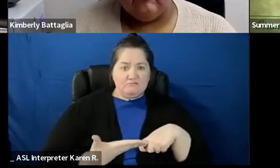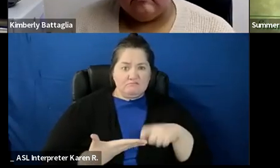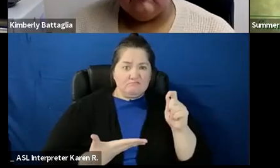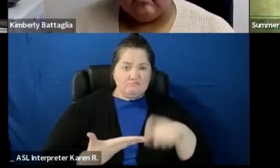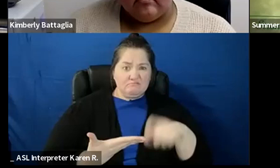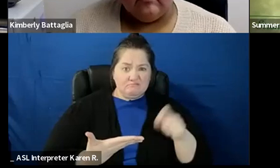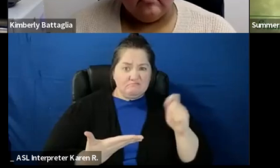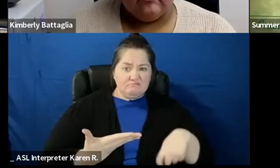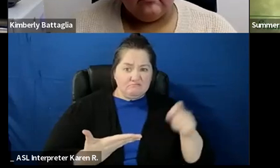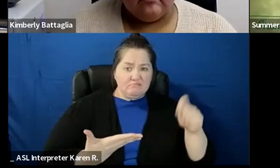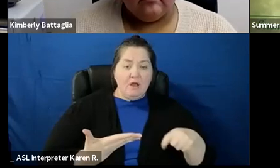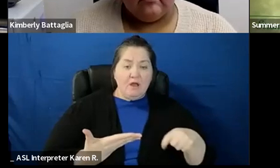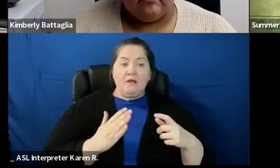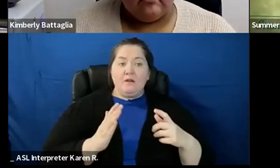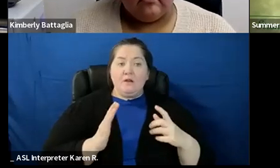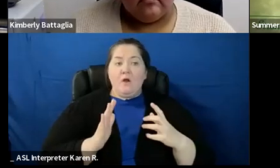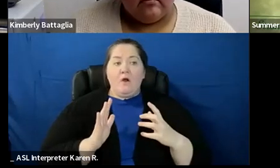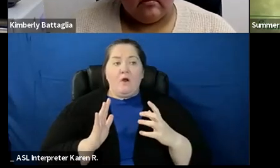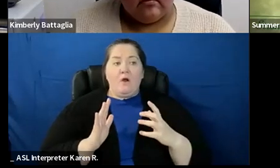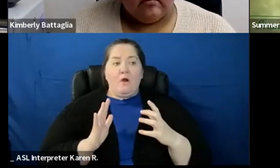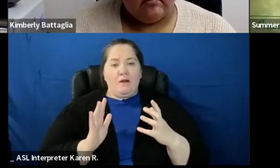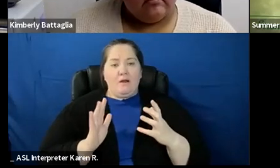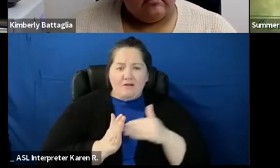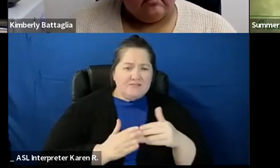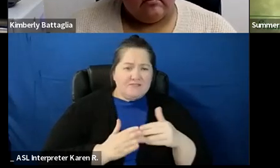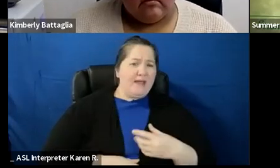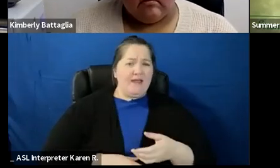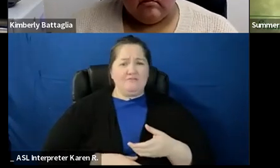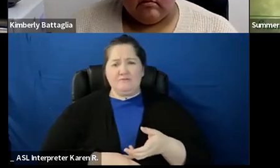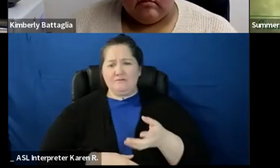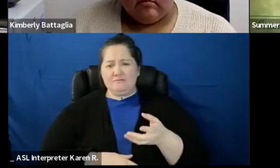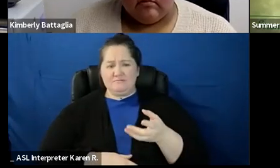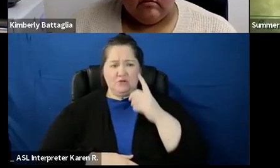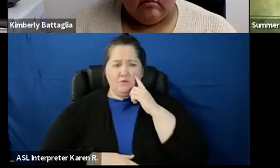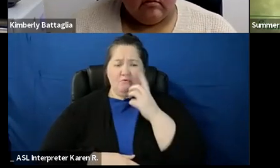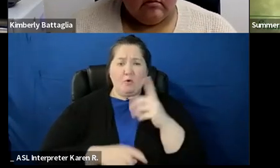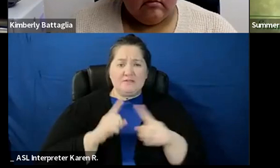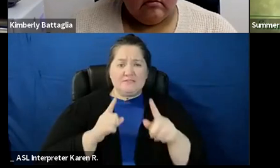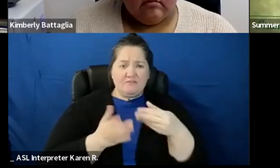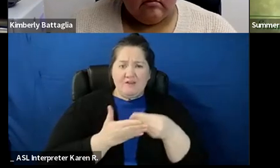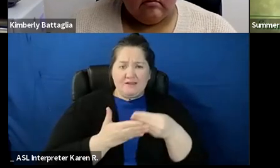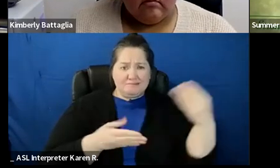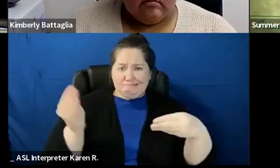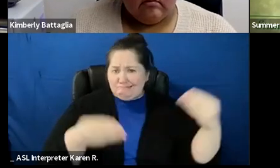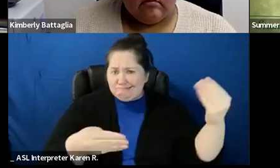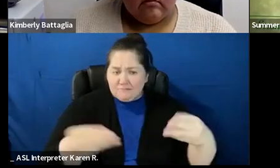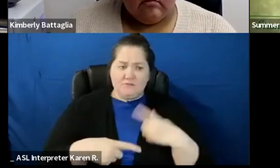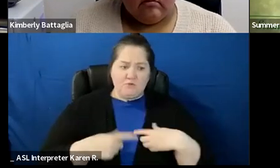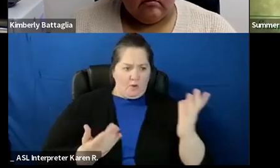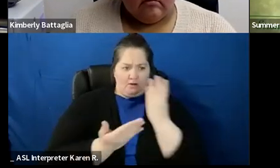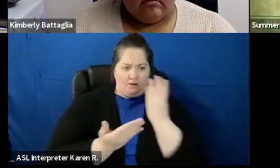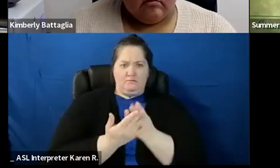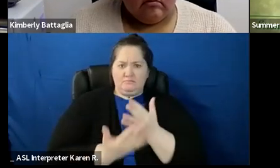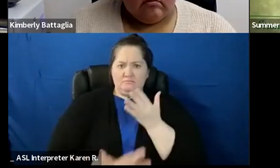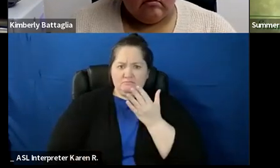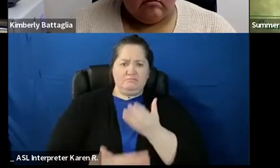often they were like duplicative because they're like, well, we have like 4 different funding streams and we want to make sure we know this. And I'm just like, how is this really forming a relationship and connection when the first